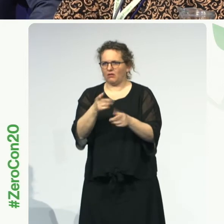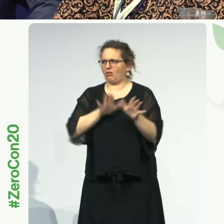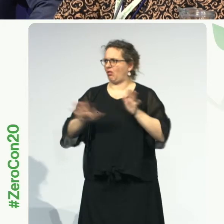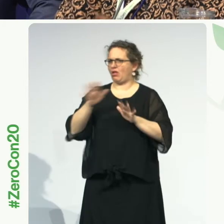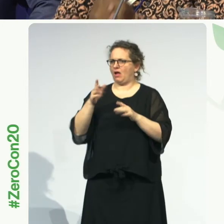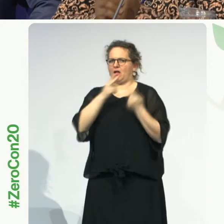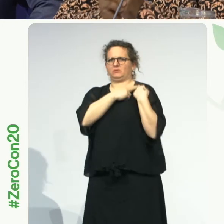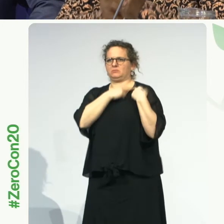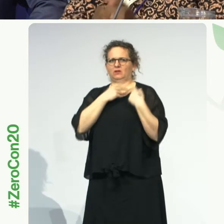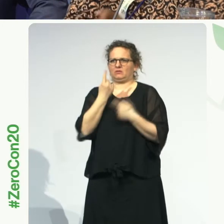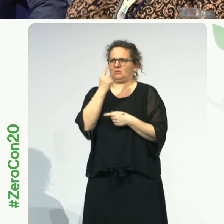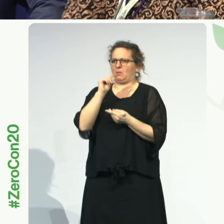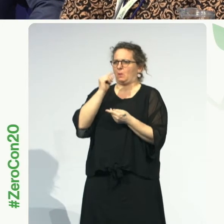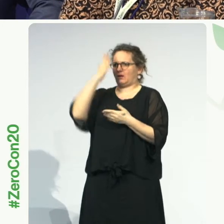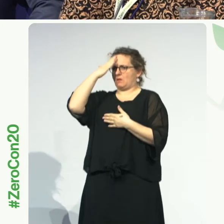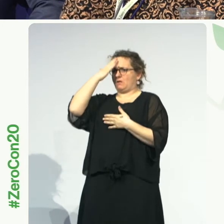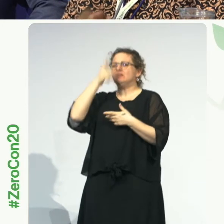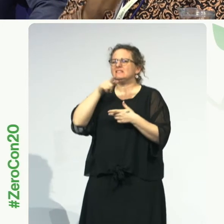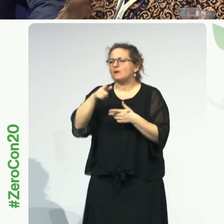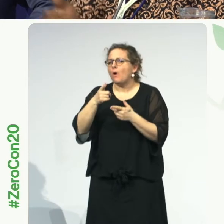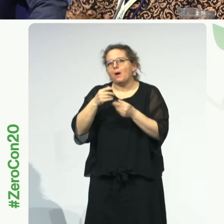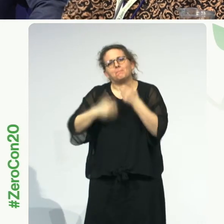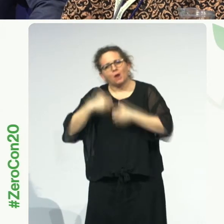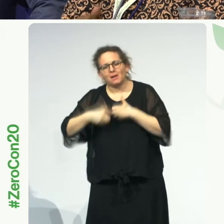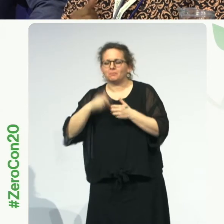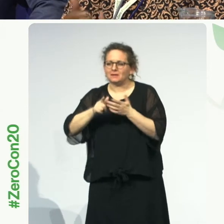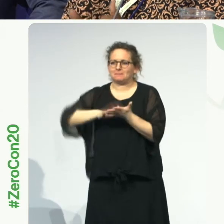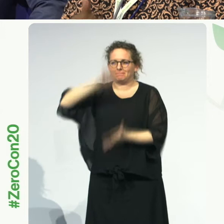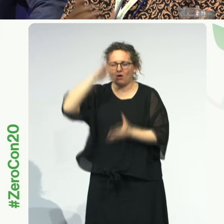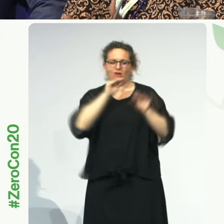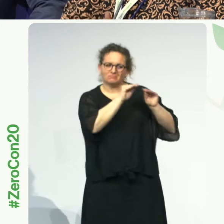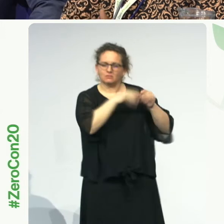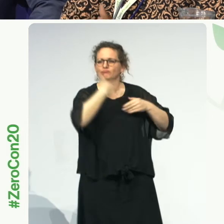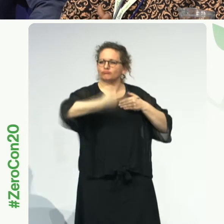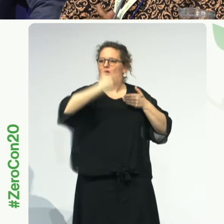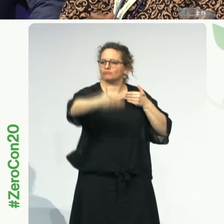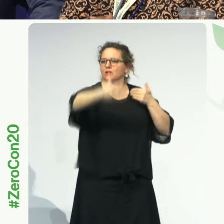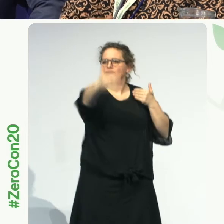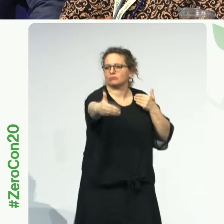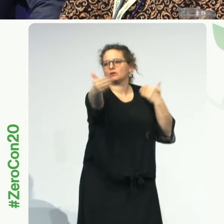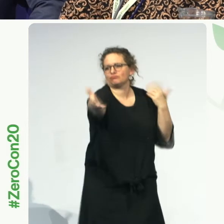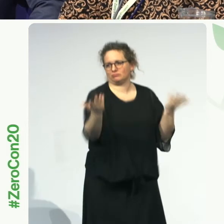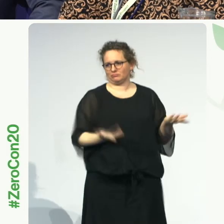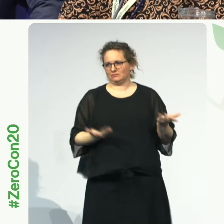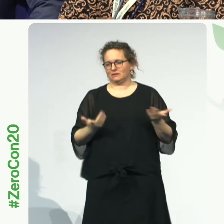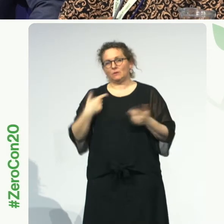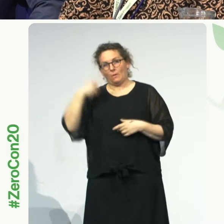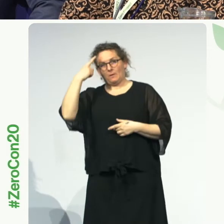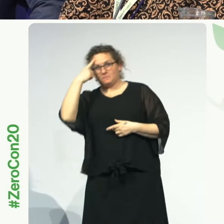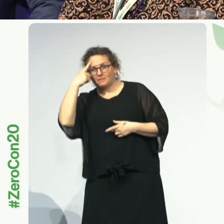Now the solution was to change the teaching